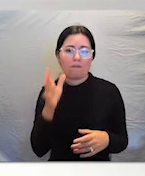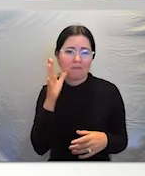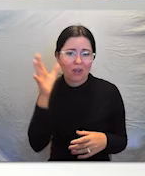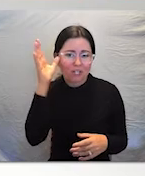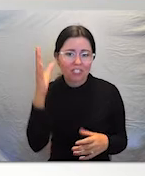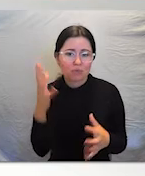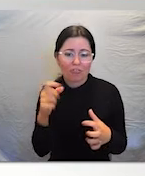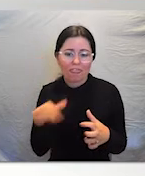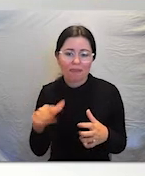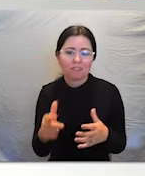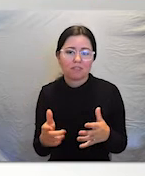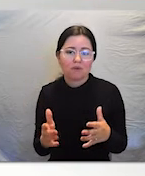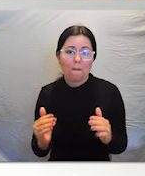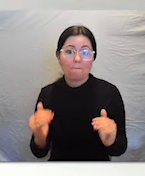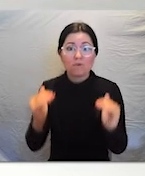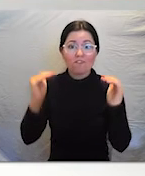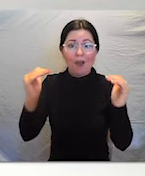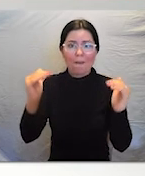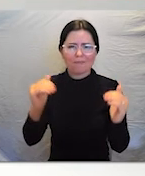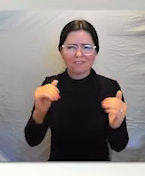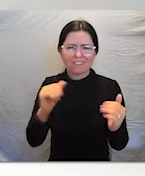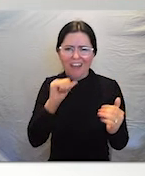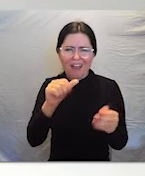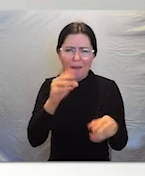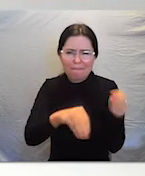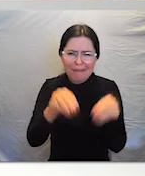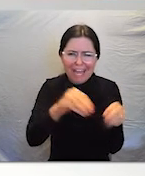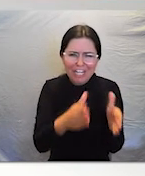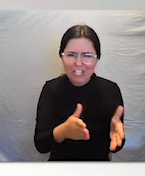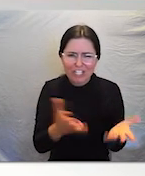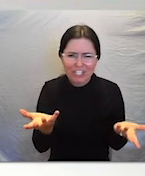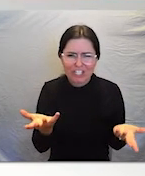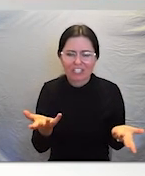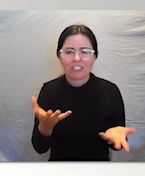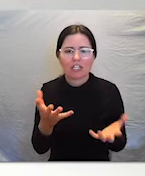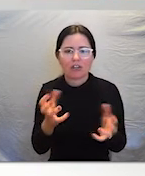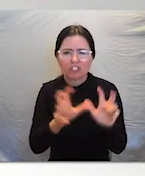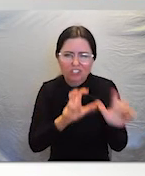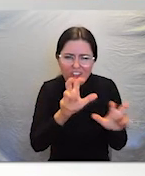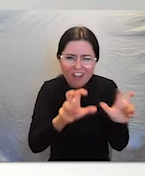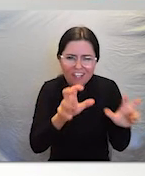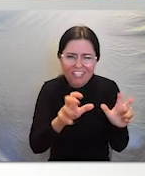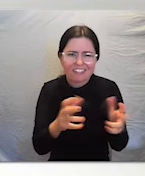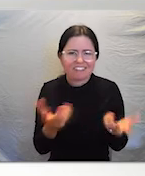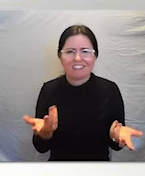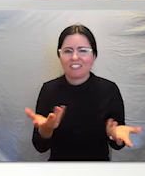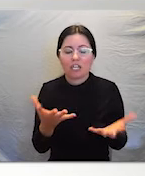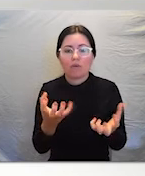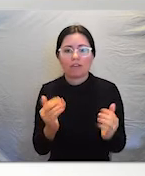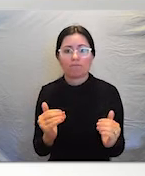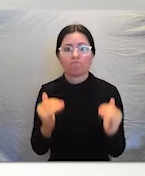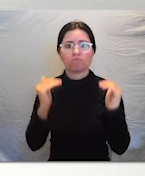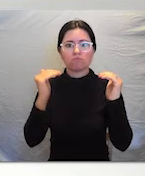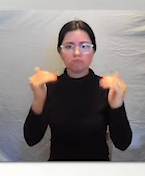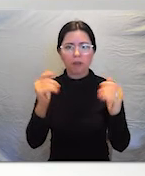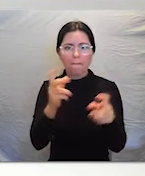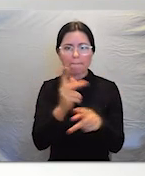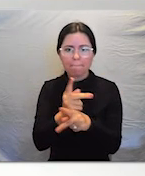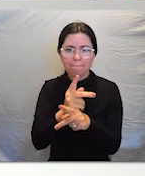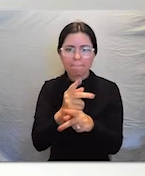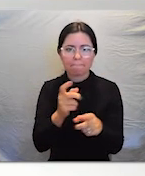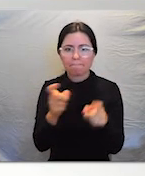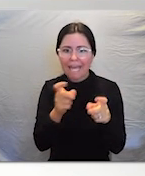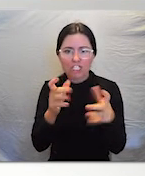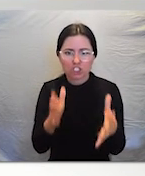of just being a bag person or a stalker, stocking the shelves, stuff like that.